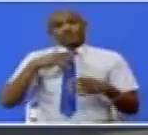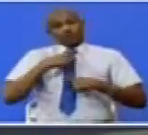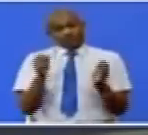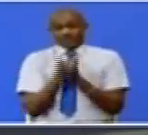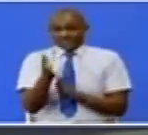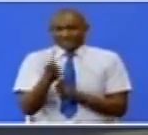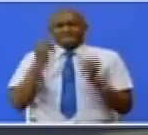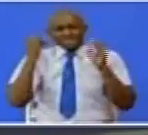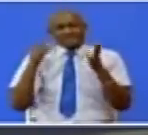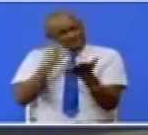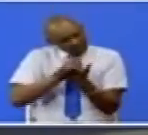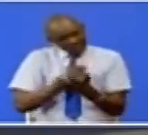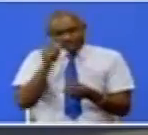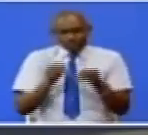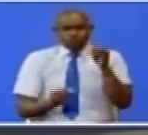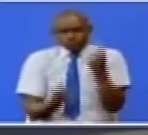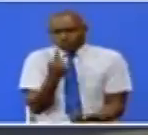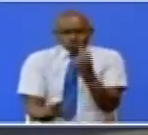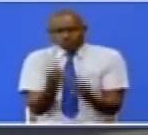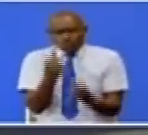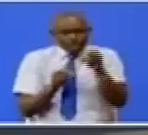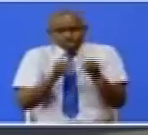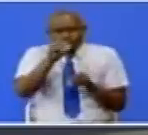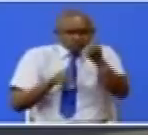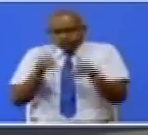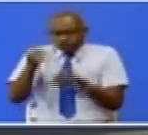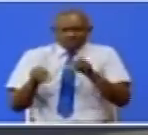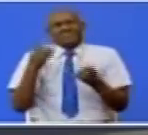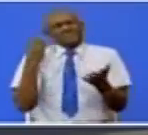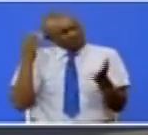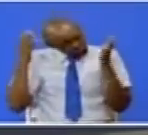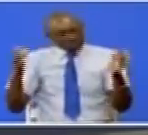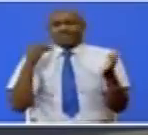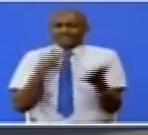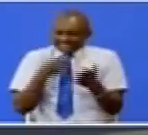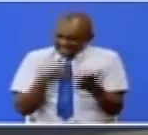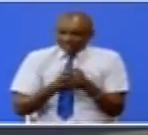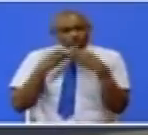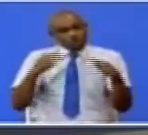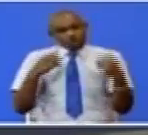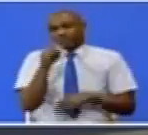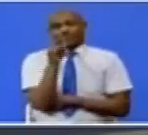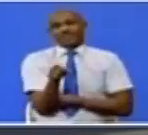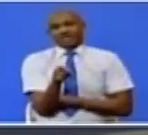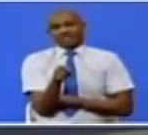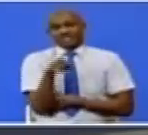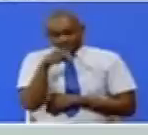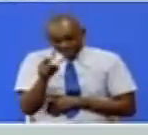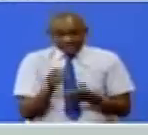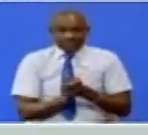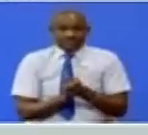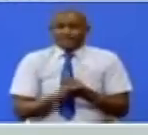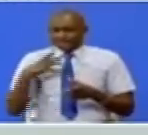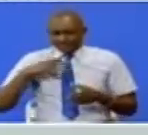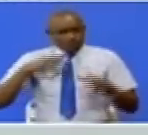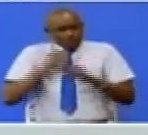been accused of aiding cooking of accounts, resulting in huge financial losses to shareholders and customers, eroding shareholder